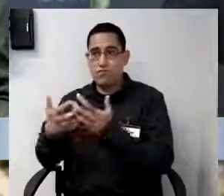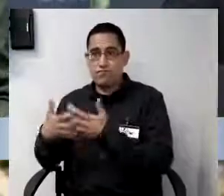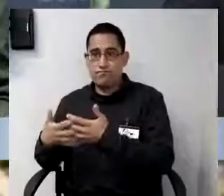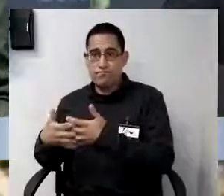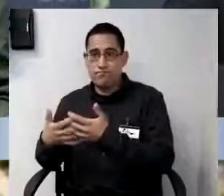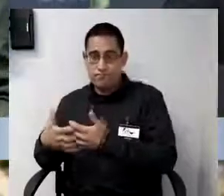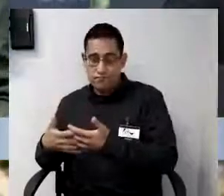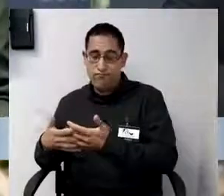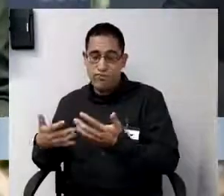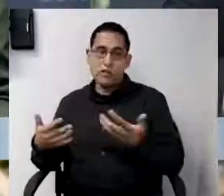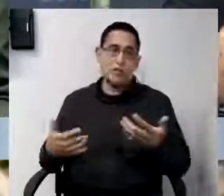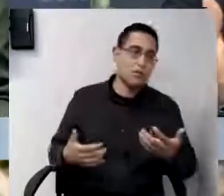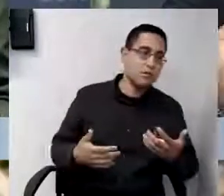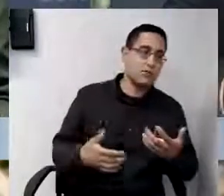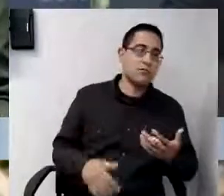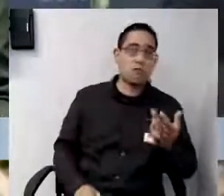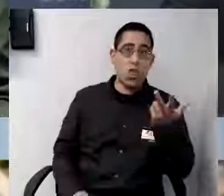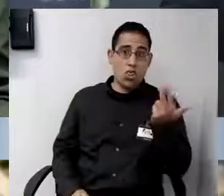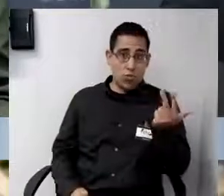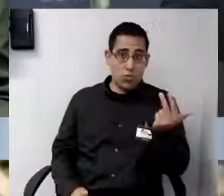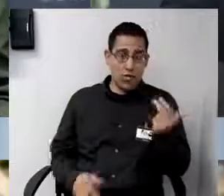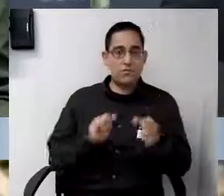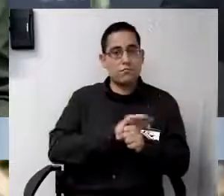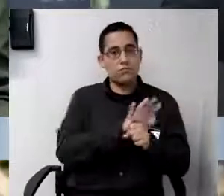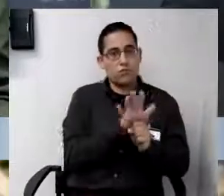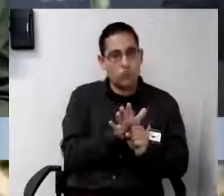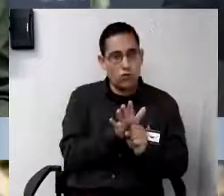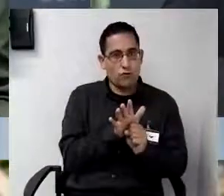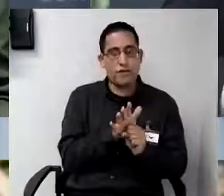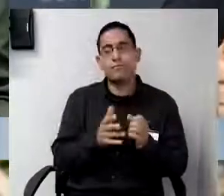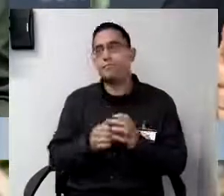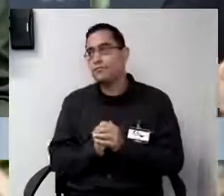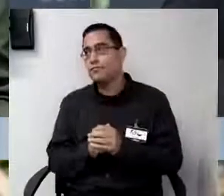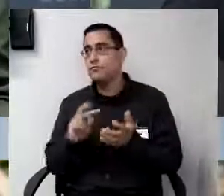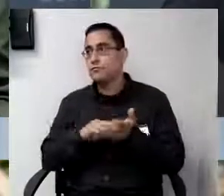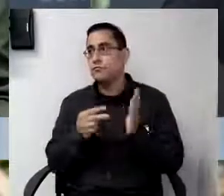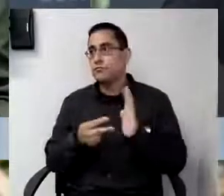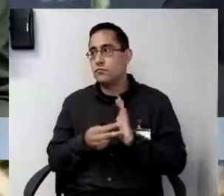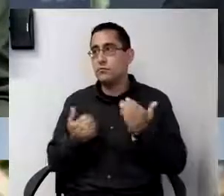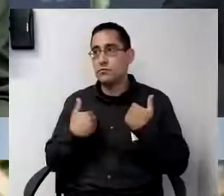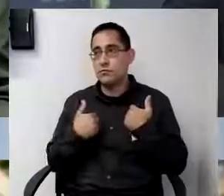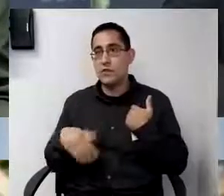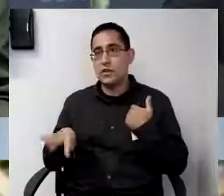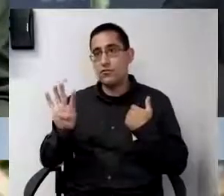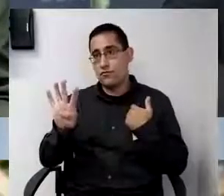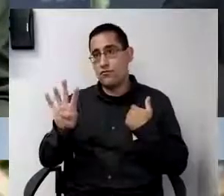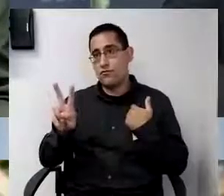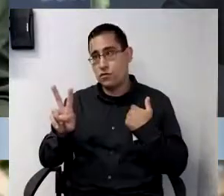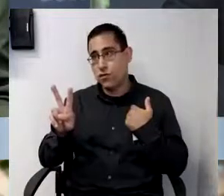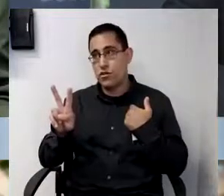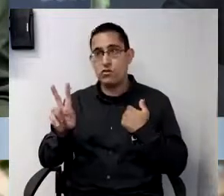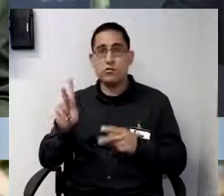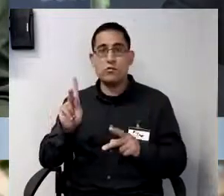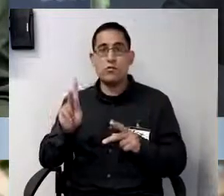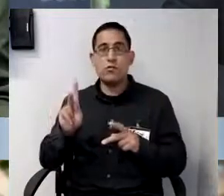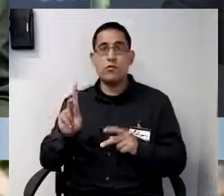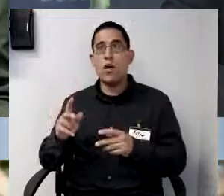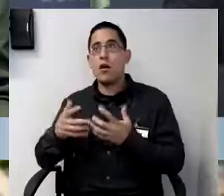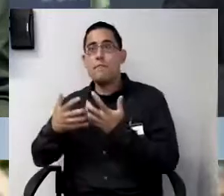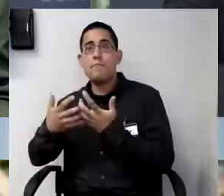by non-COVID patients who need help in breathing, which means that we have 42 that are available